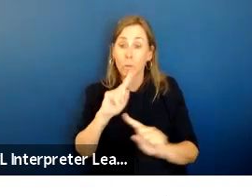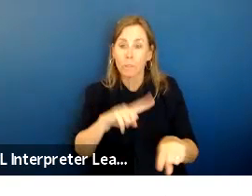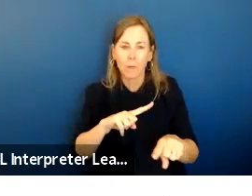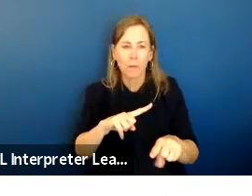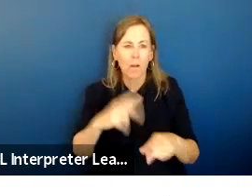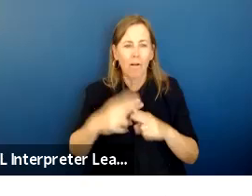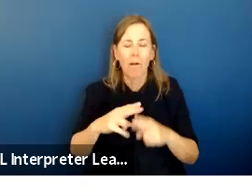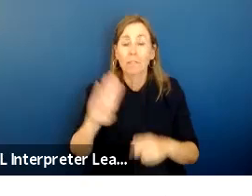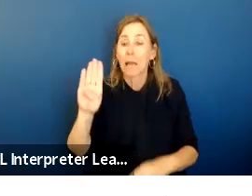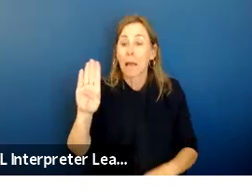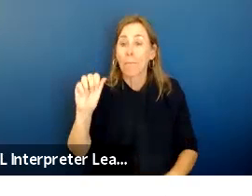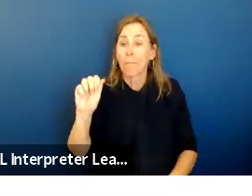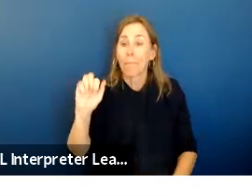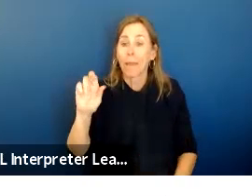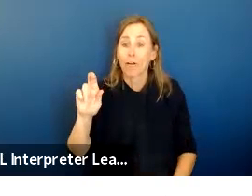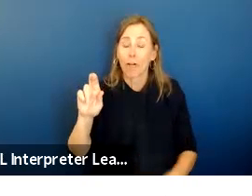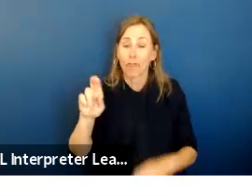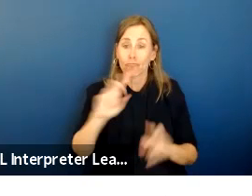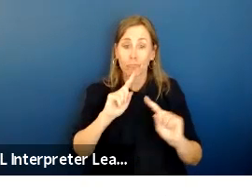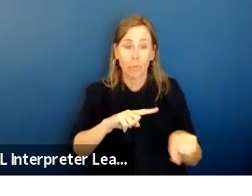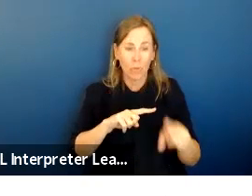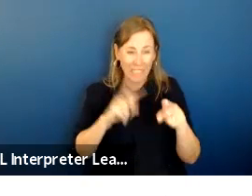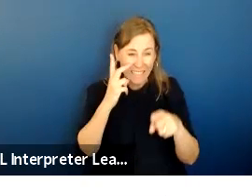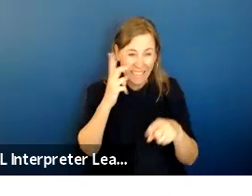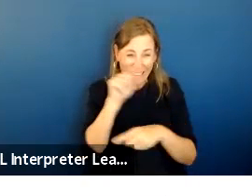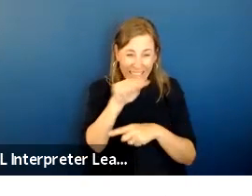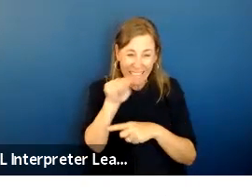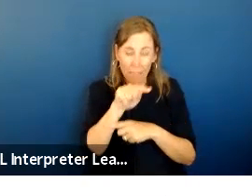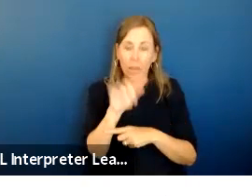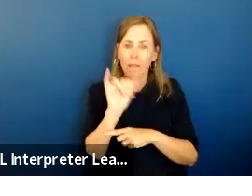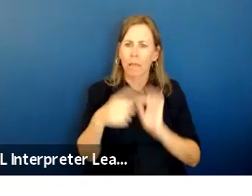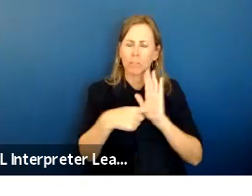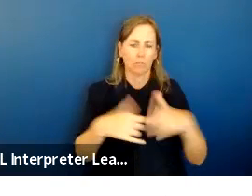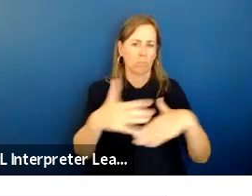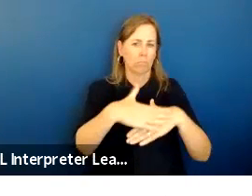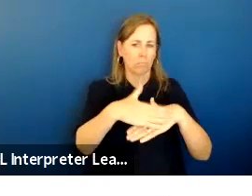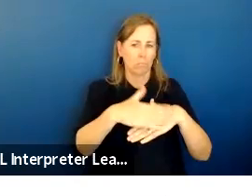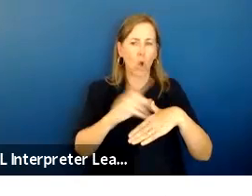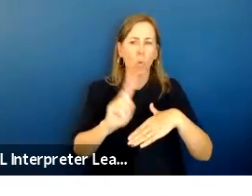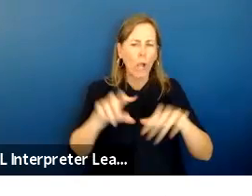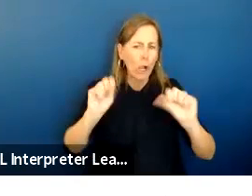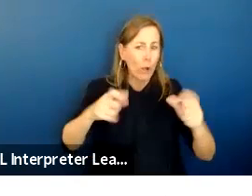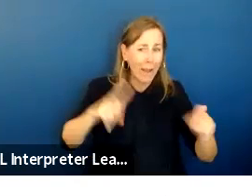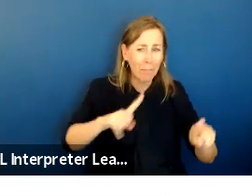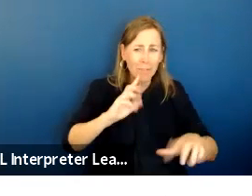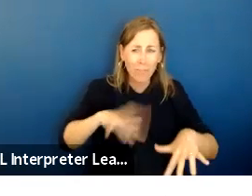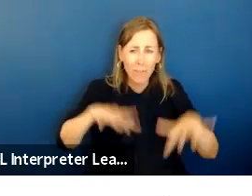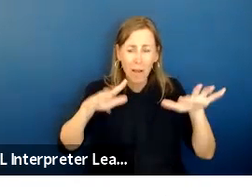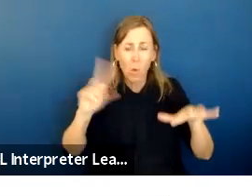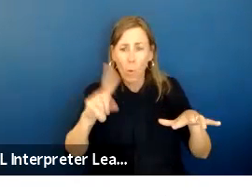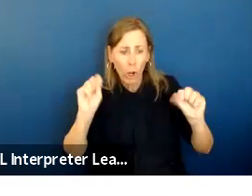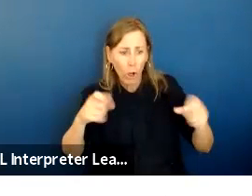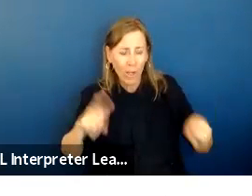report. These reports can show the potential likelihood of flooding and debris flows based